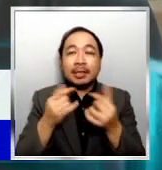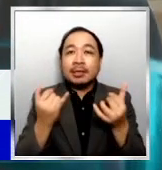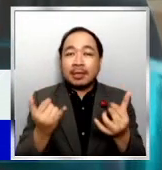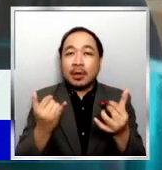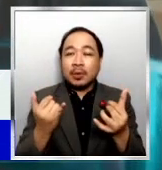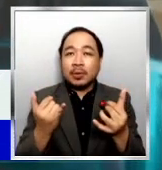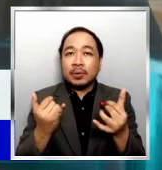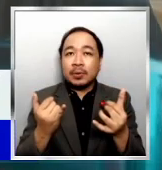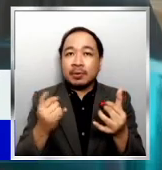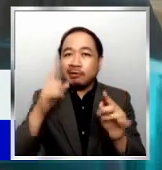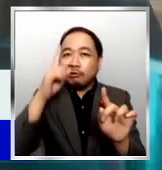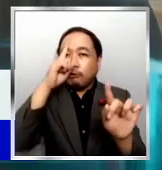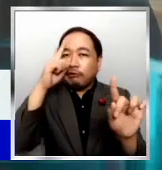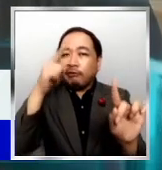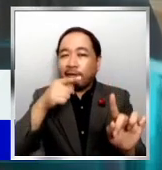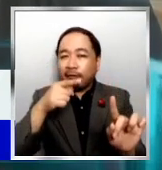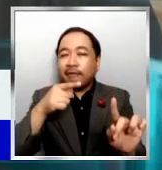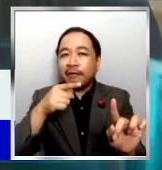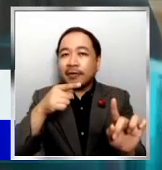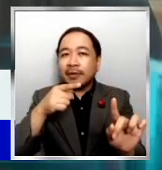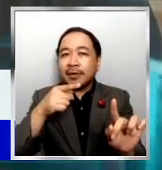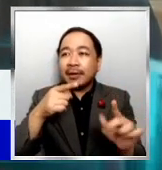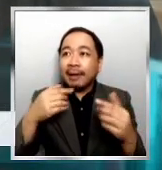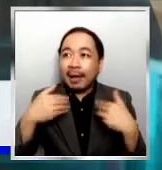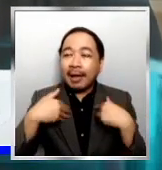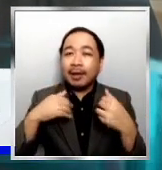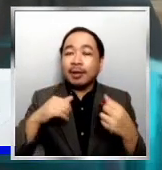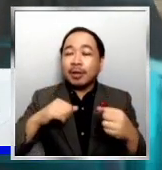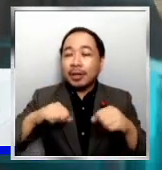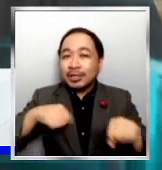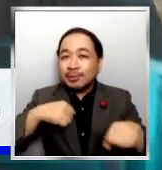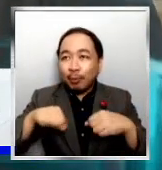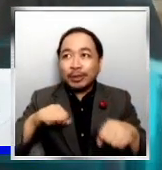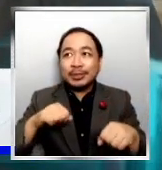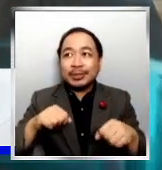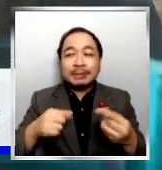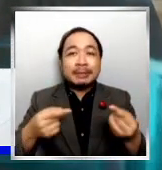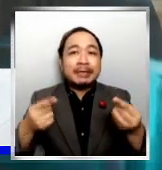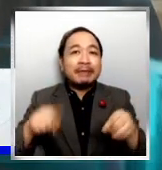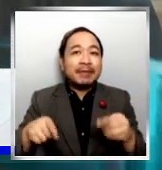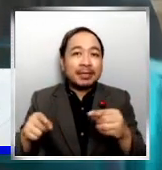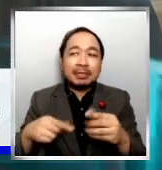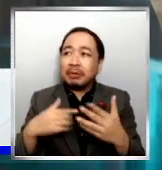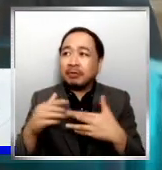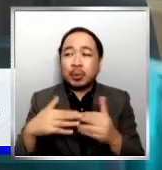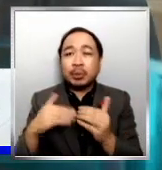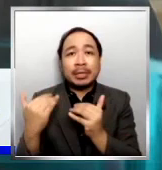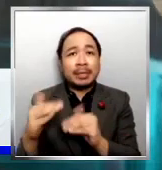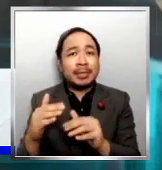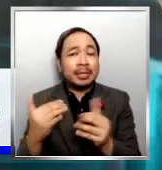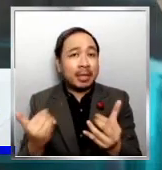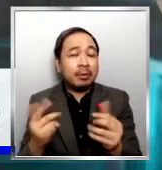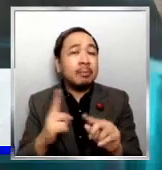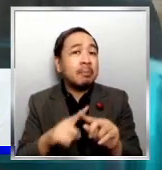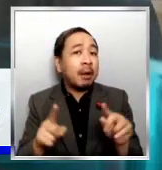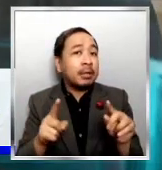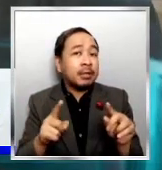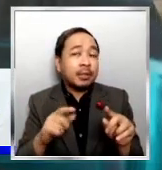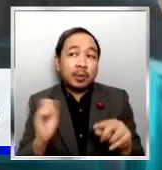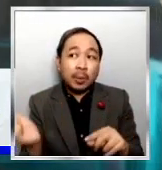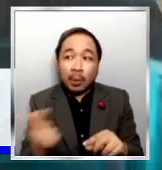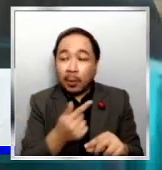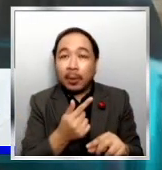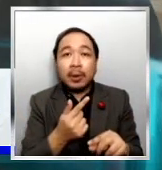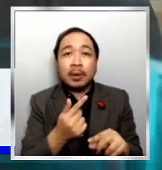targeting to have the sporting events na, no? Although limited, no? Limited lang, but all of those that